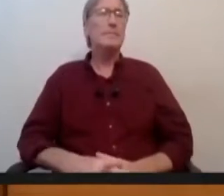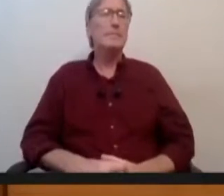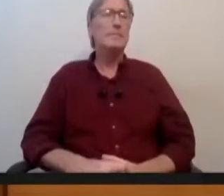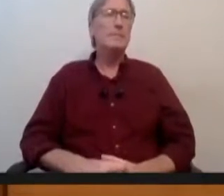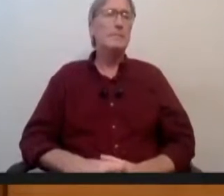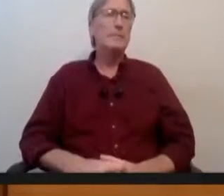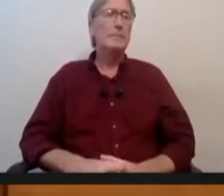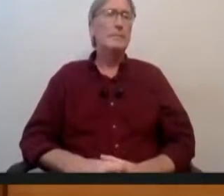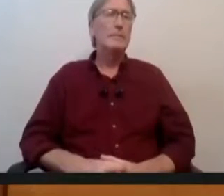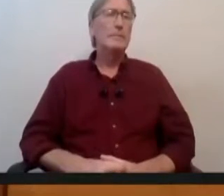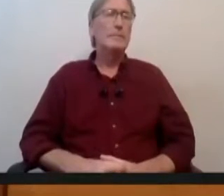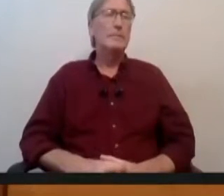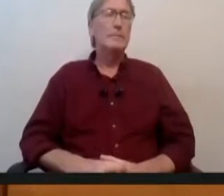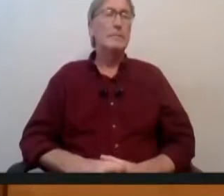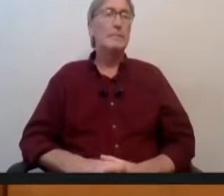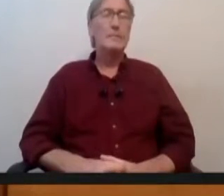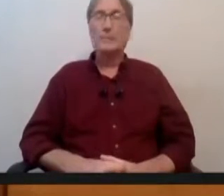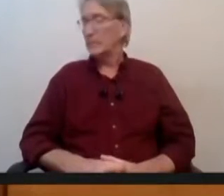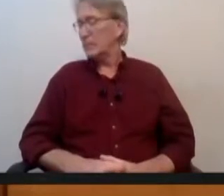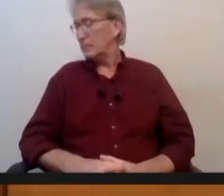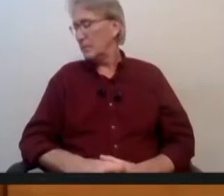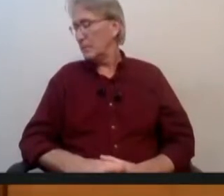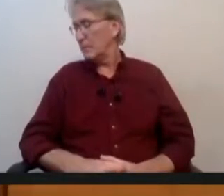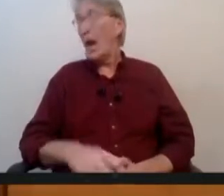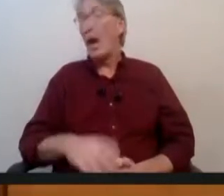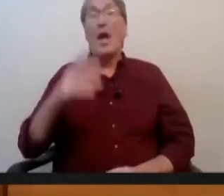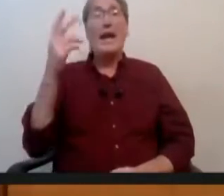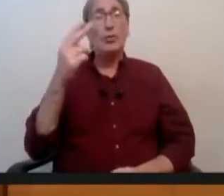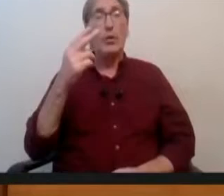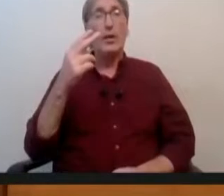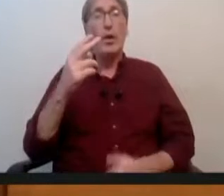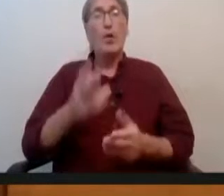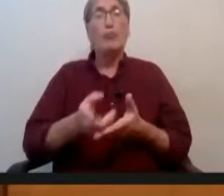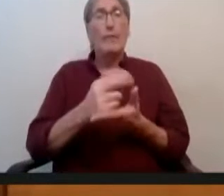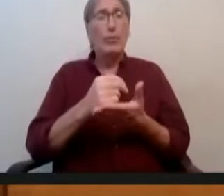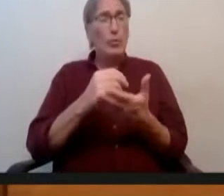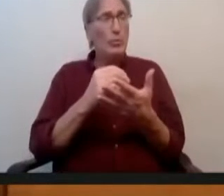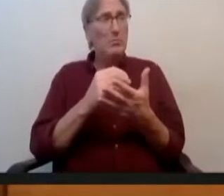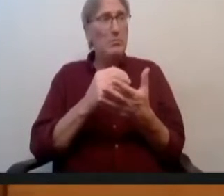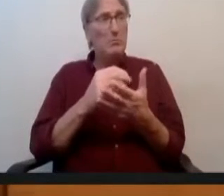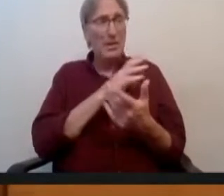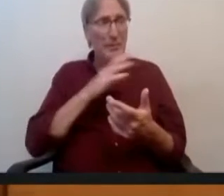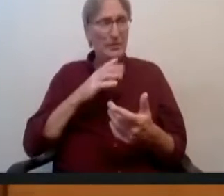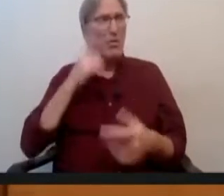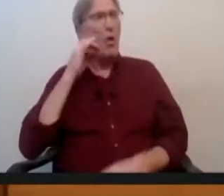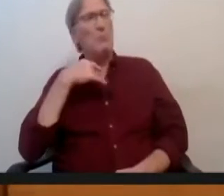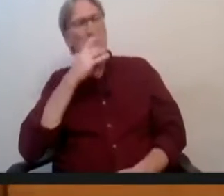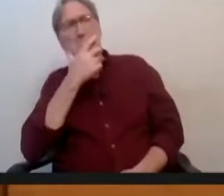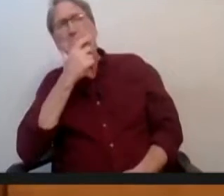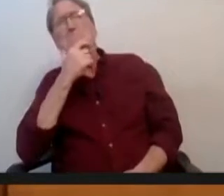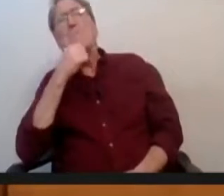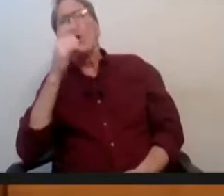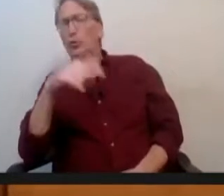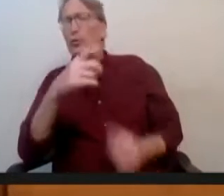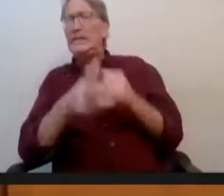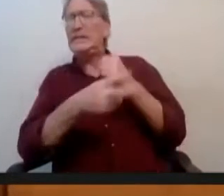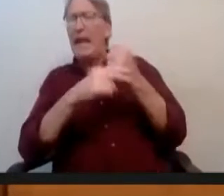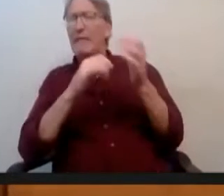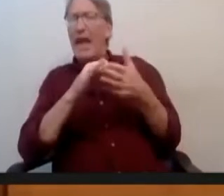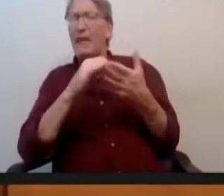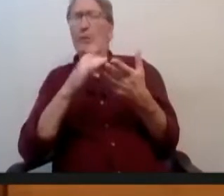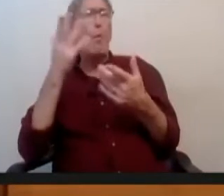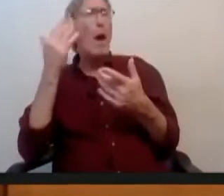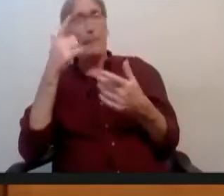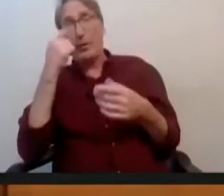The Historic Review Commission felt this property was significant as its representation of a cultural